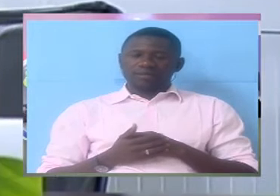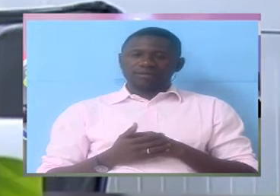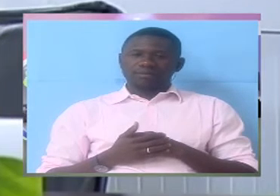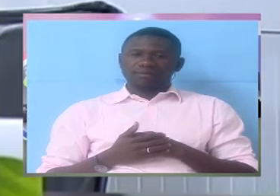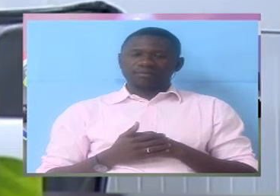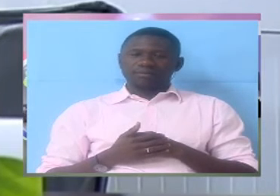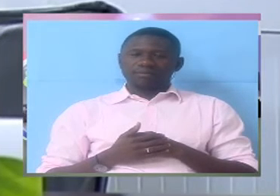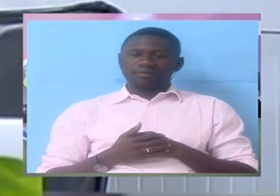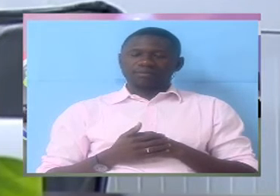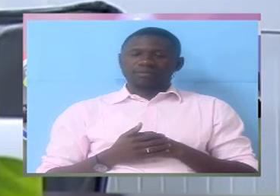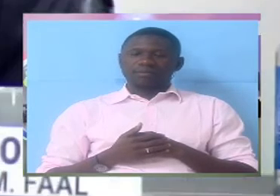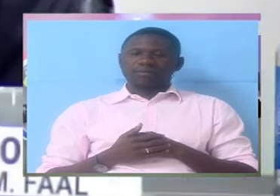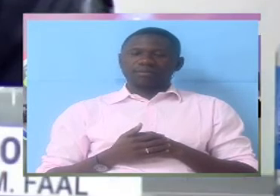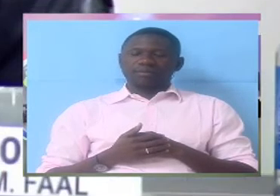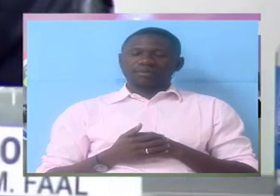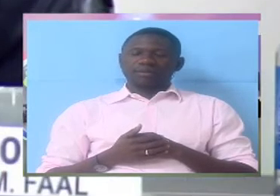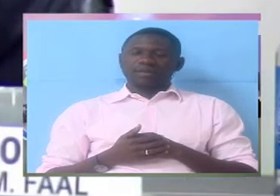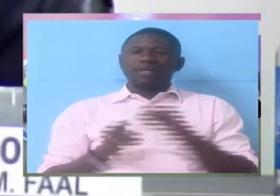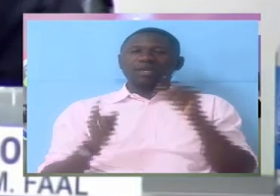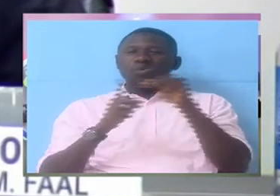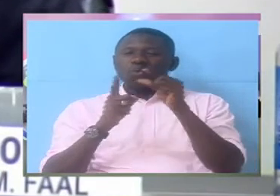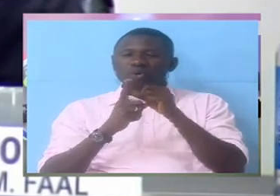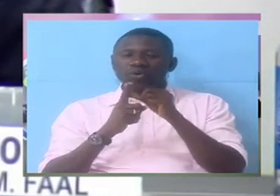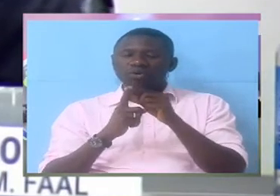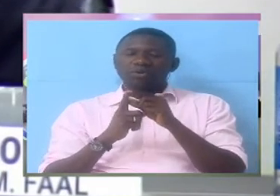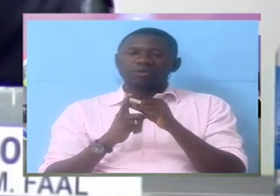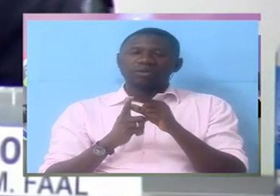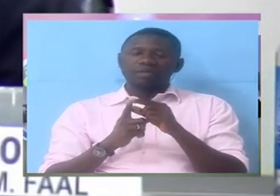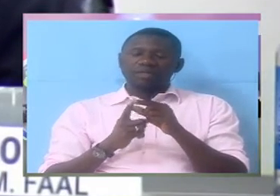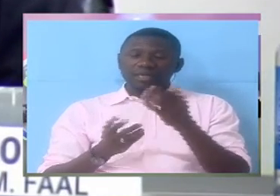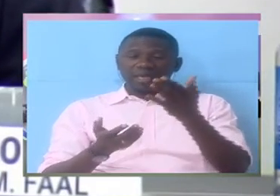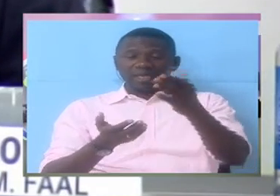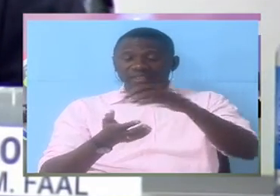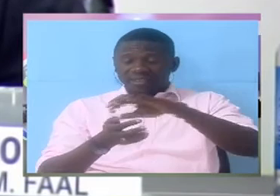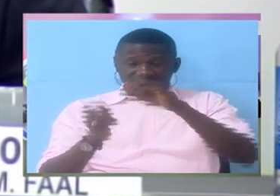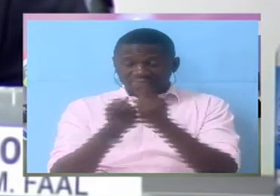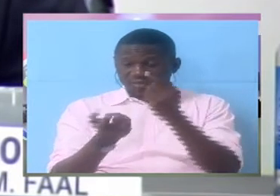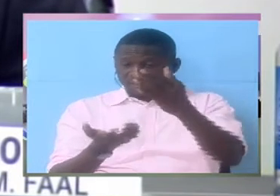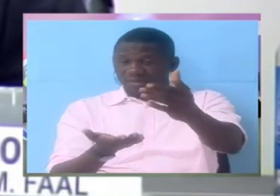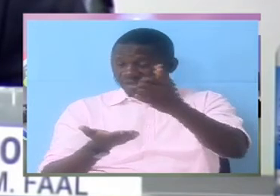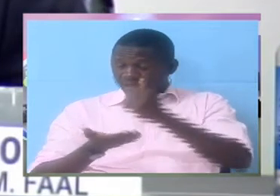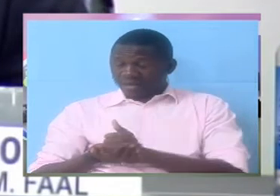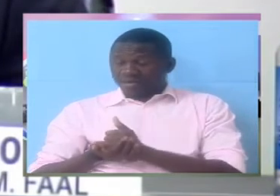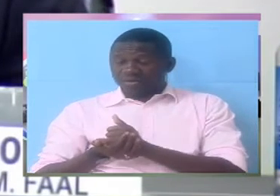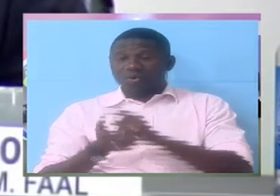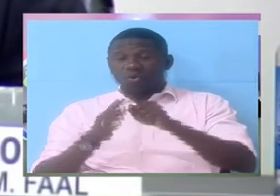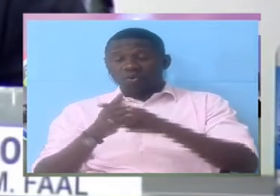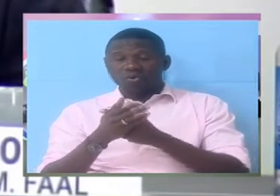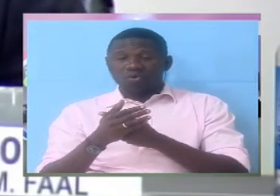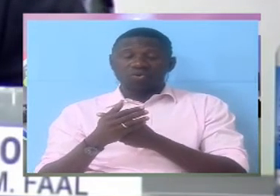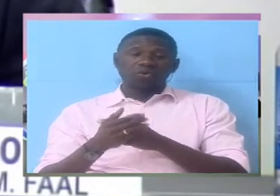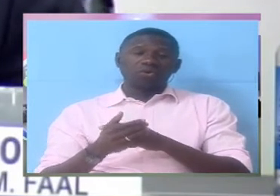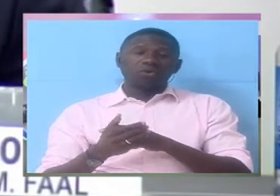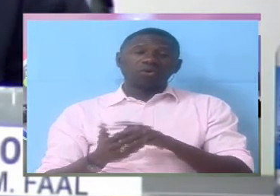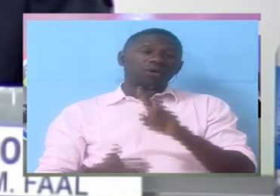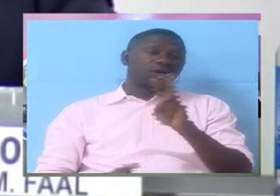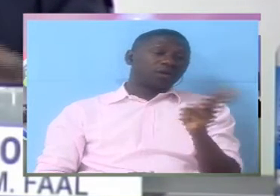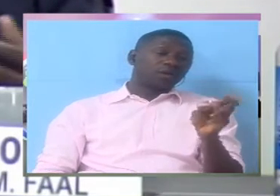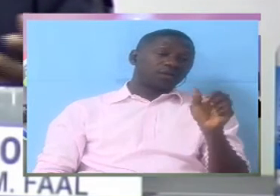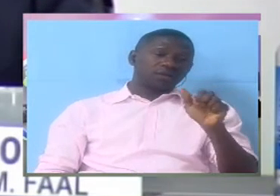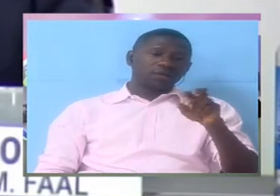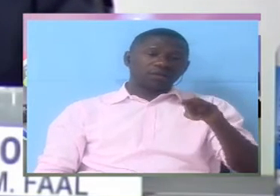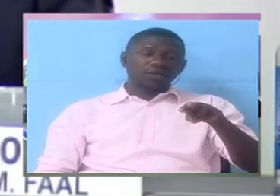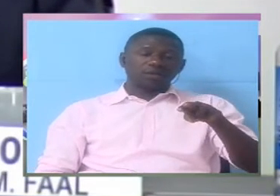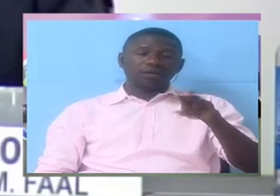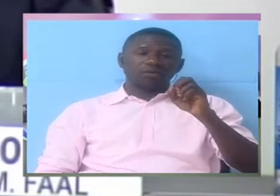Are you a lecturer now? No, I'm asking. There are two different things. I am asking. The reason for that is in many places here, they give